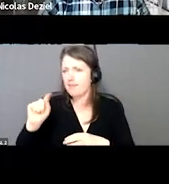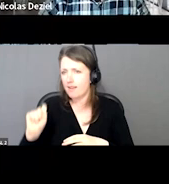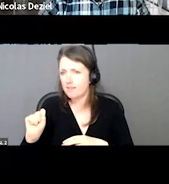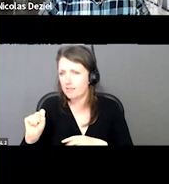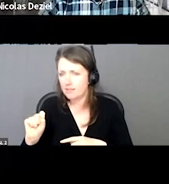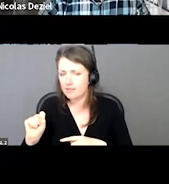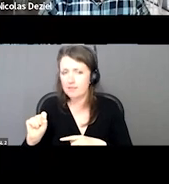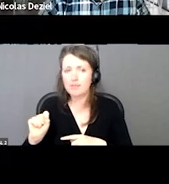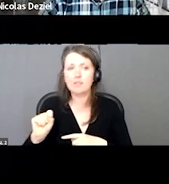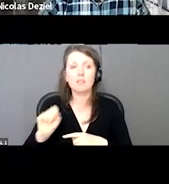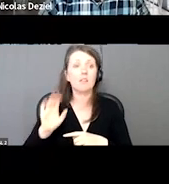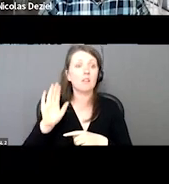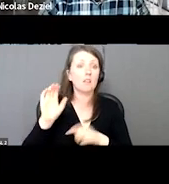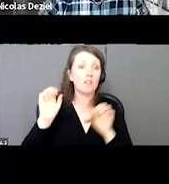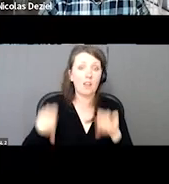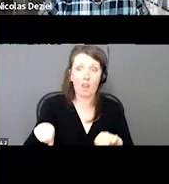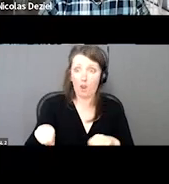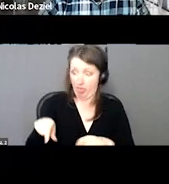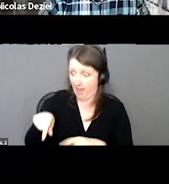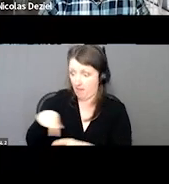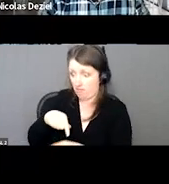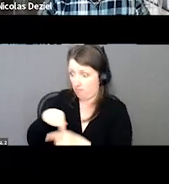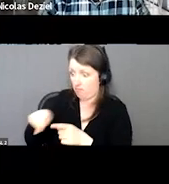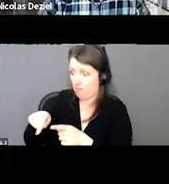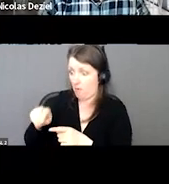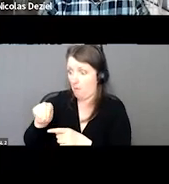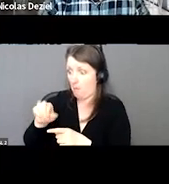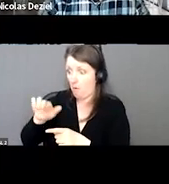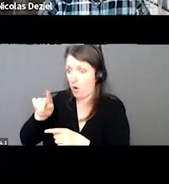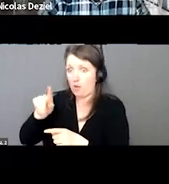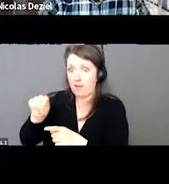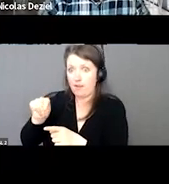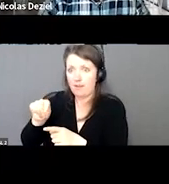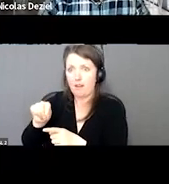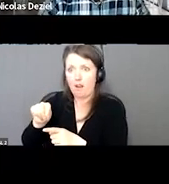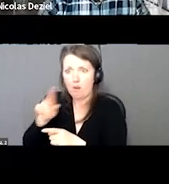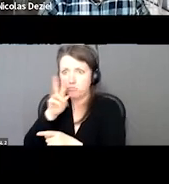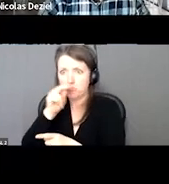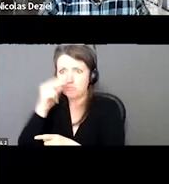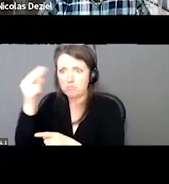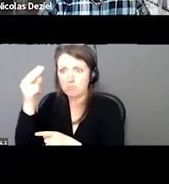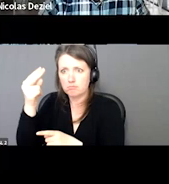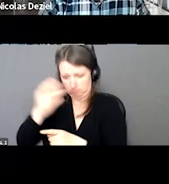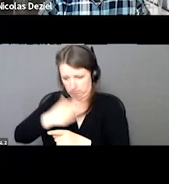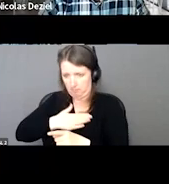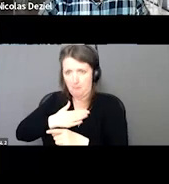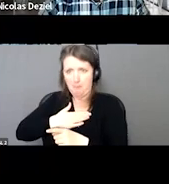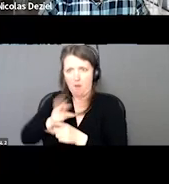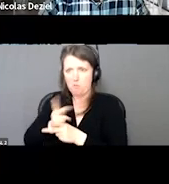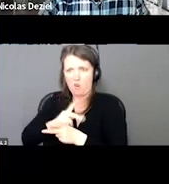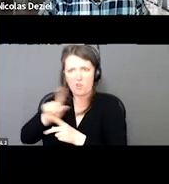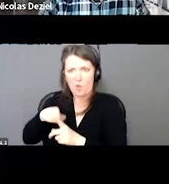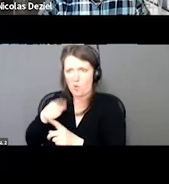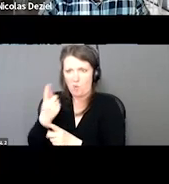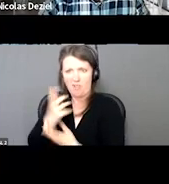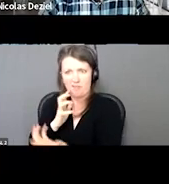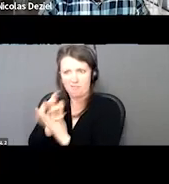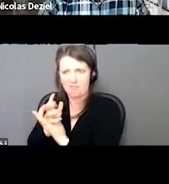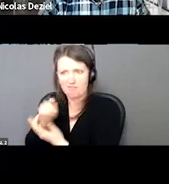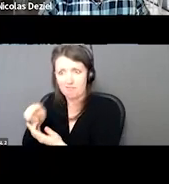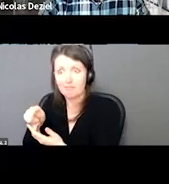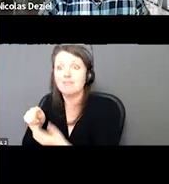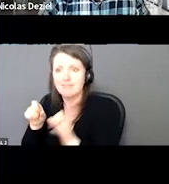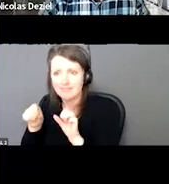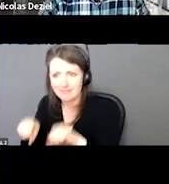in the marketplace. And this one's very important. Seek compensation against copycats in case